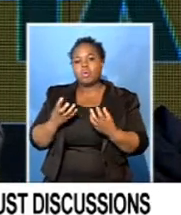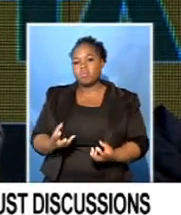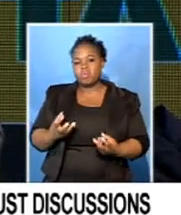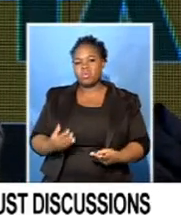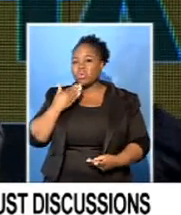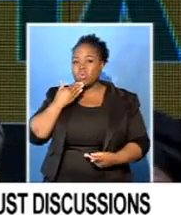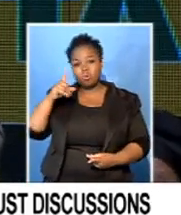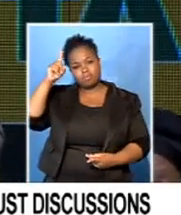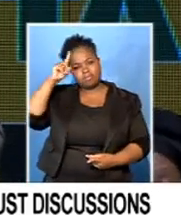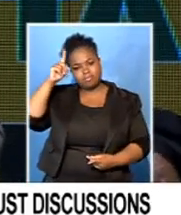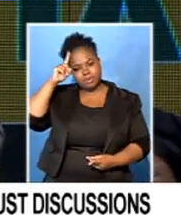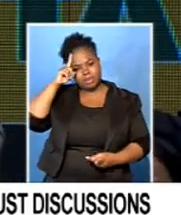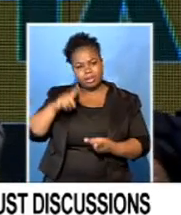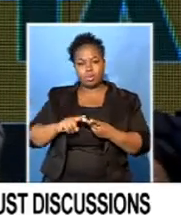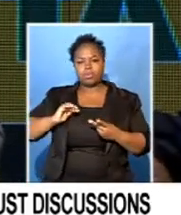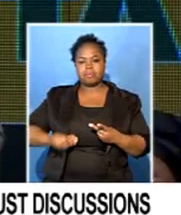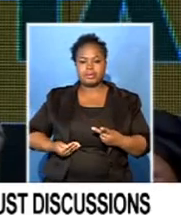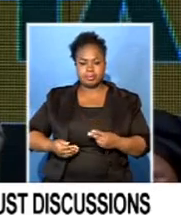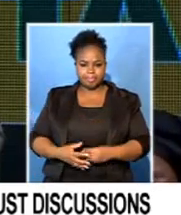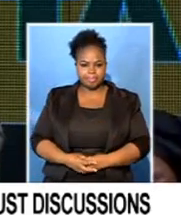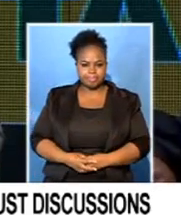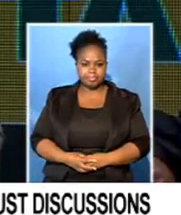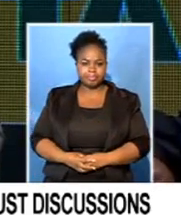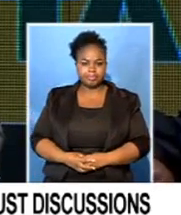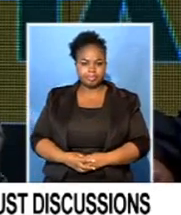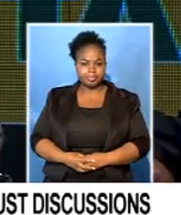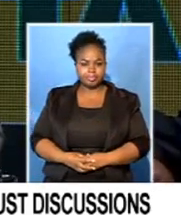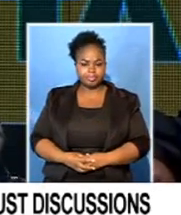are African and female.